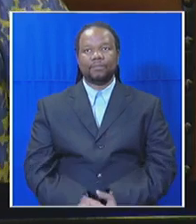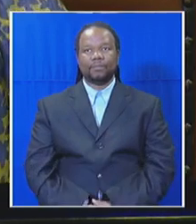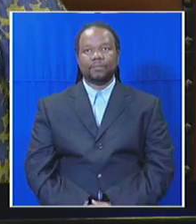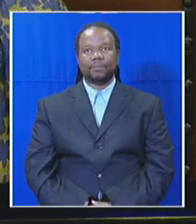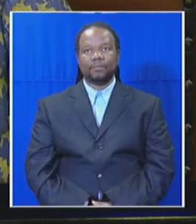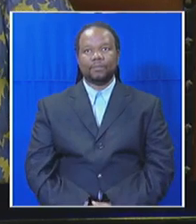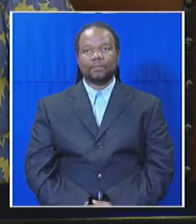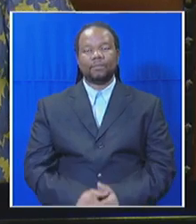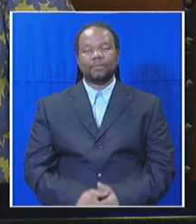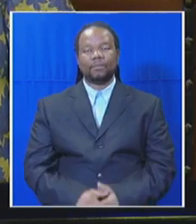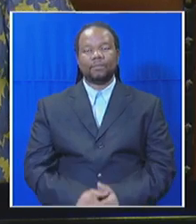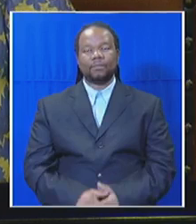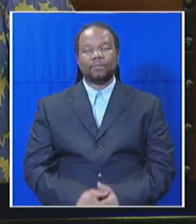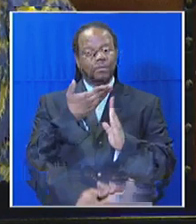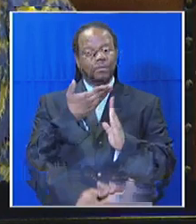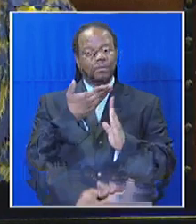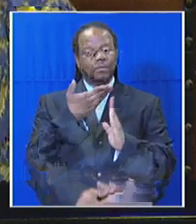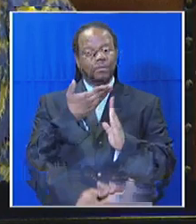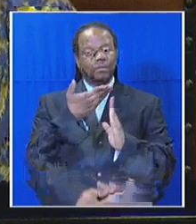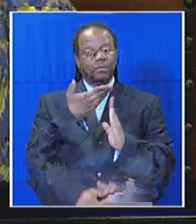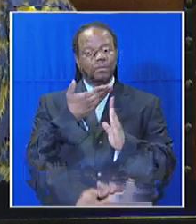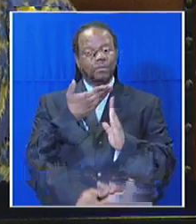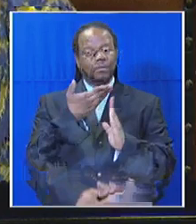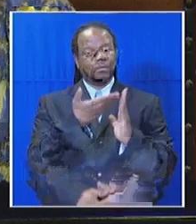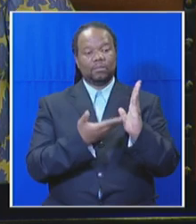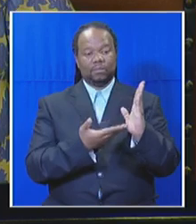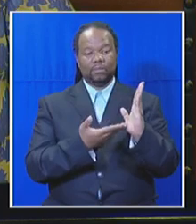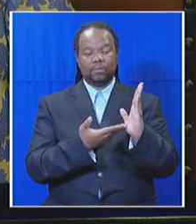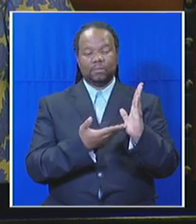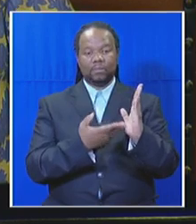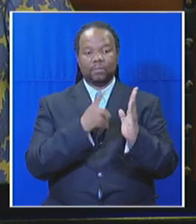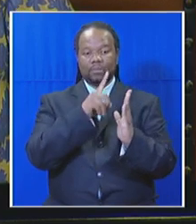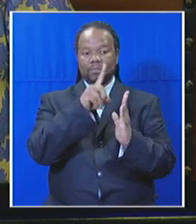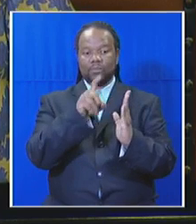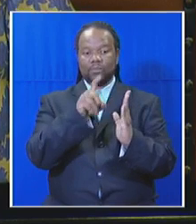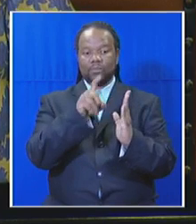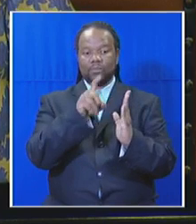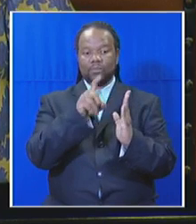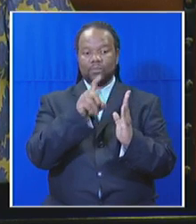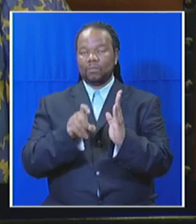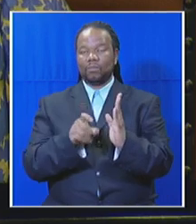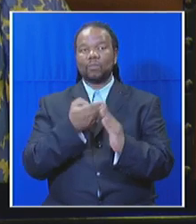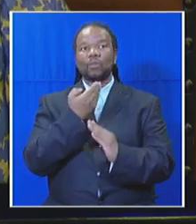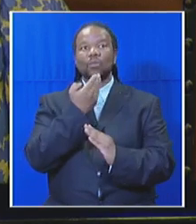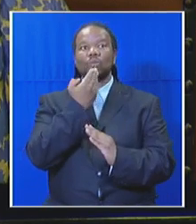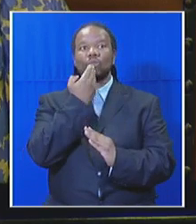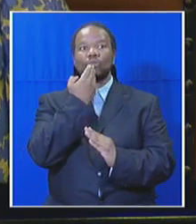the only item on today's paper is questions addressed to the